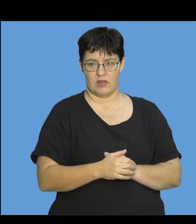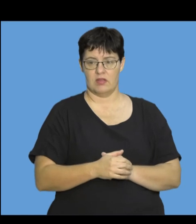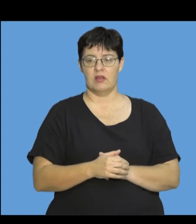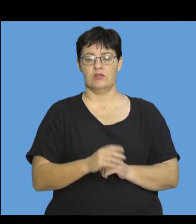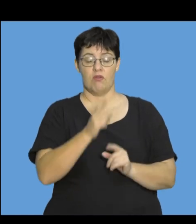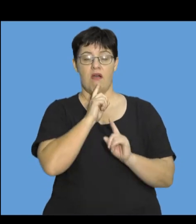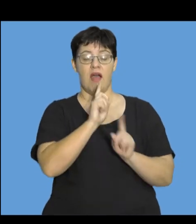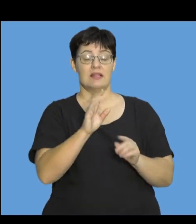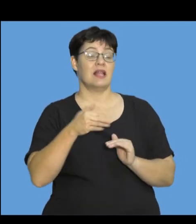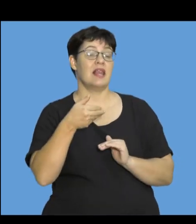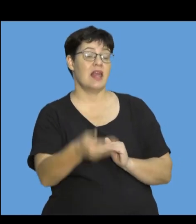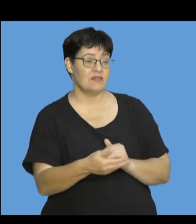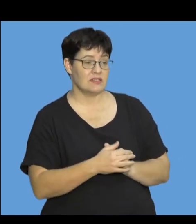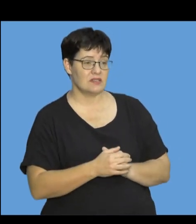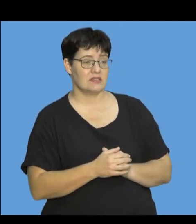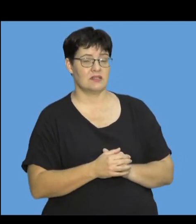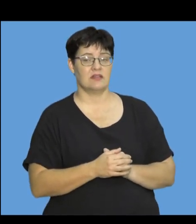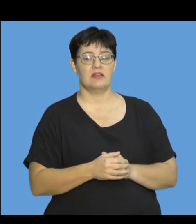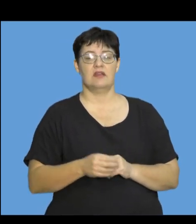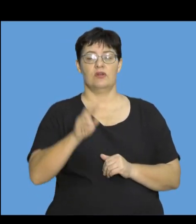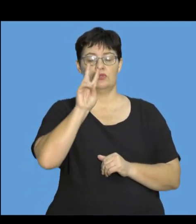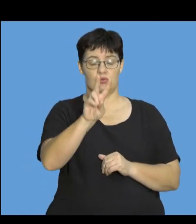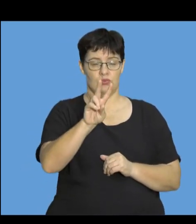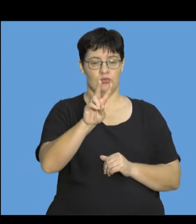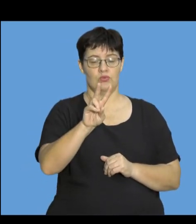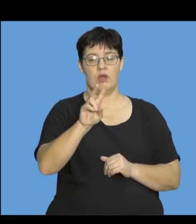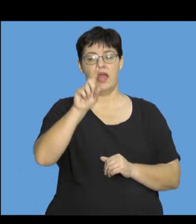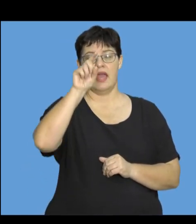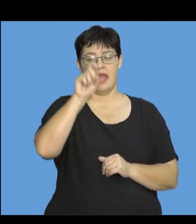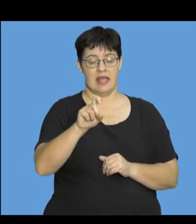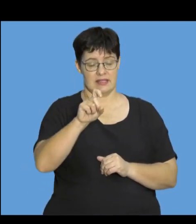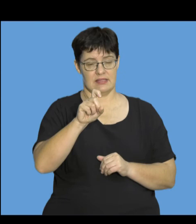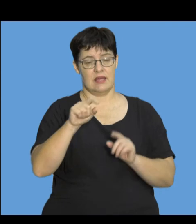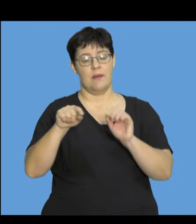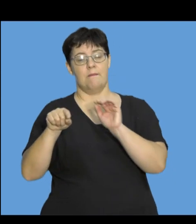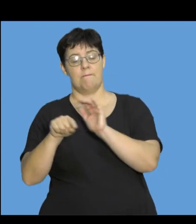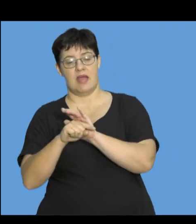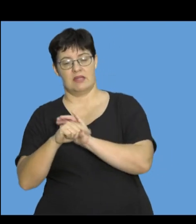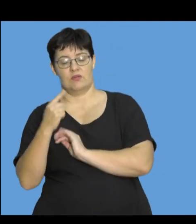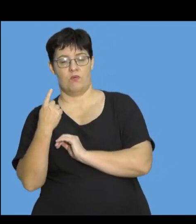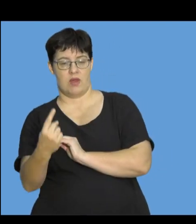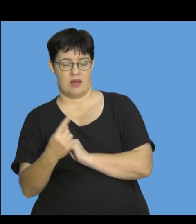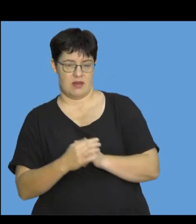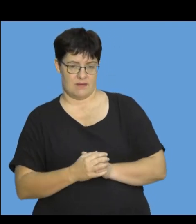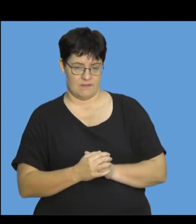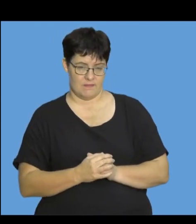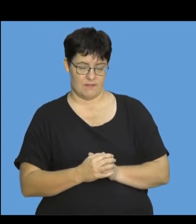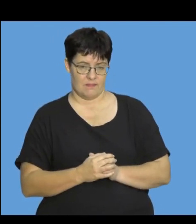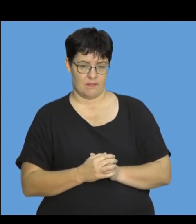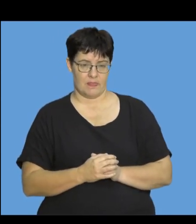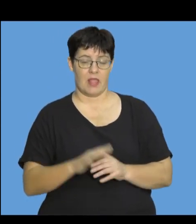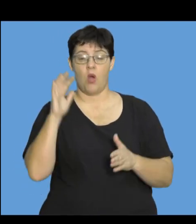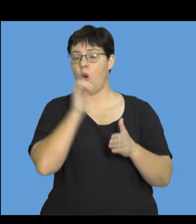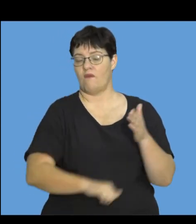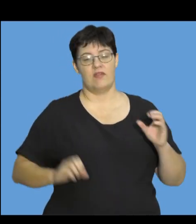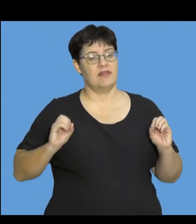is this and that bracket. Therefore, my final answer will just be 2 to the exponent of x minus 1,